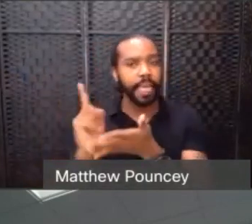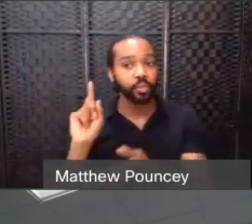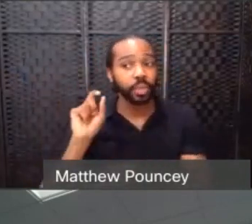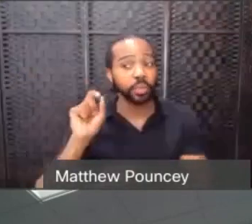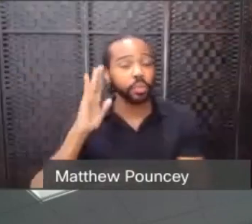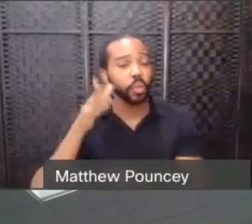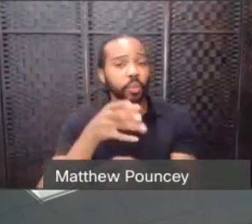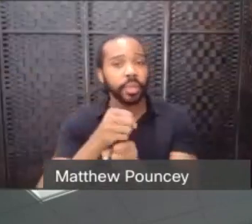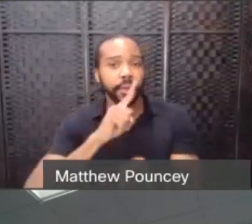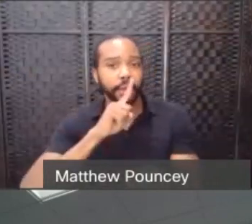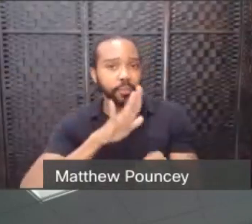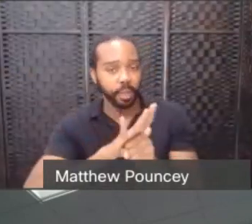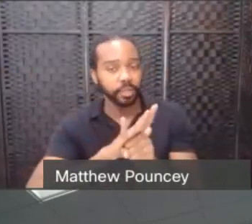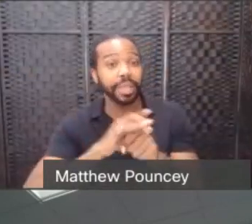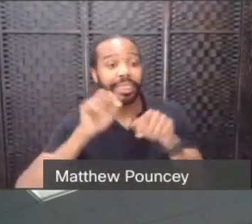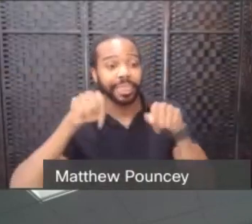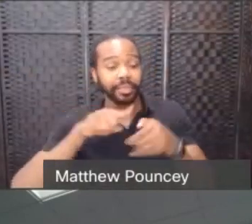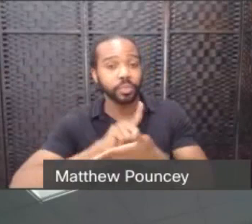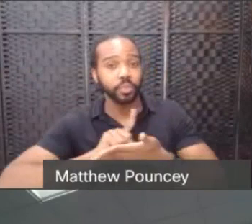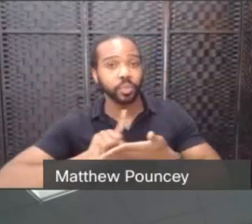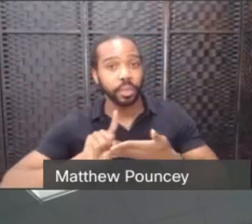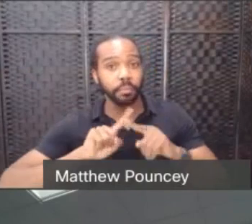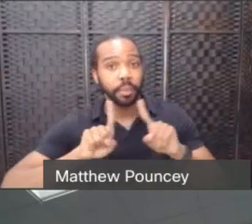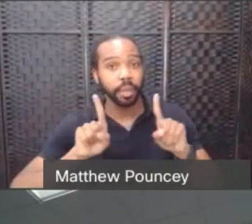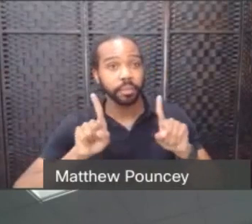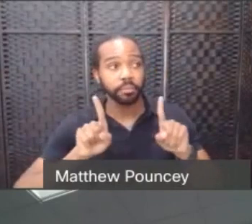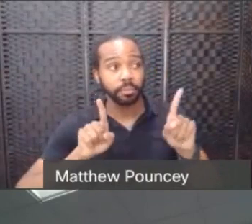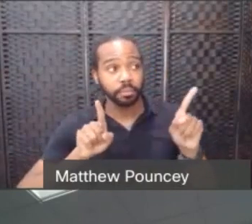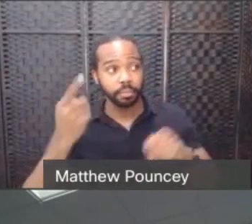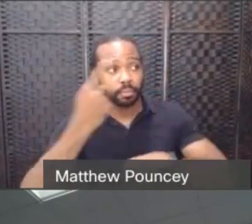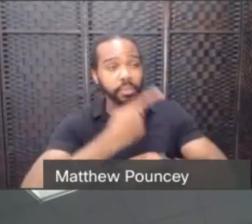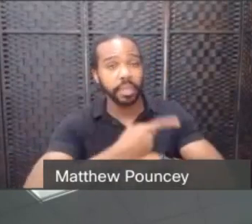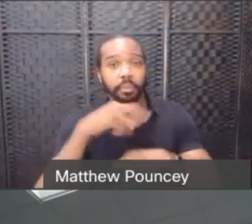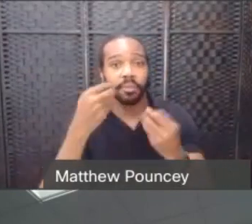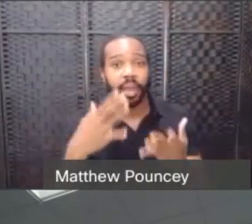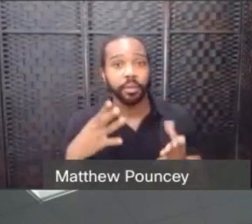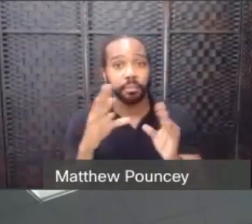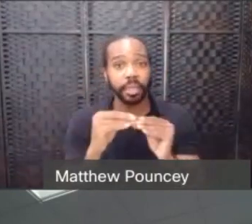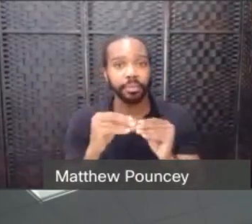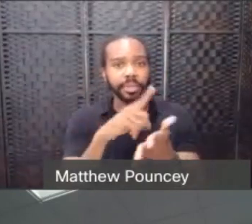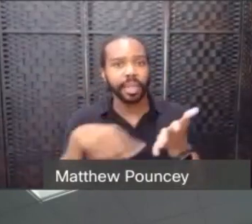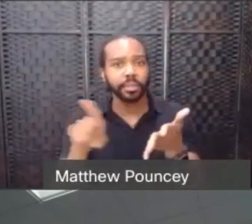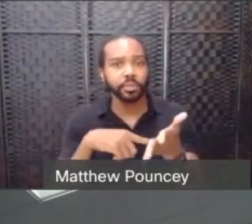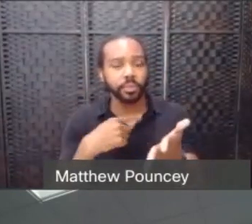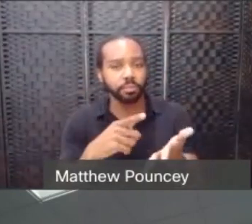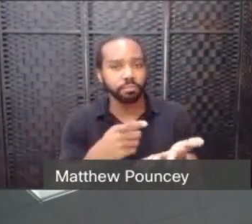receive confirmation this week, but the day provider meeting was canceled.